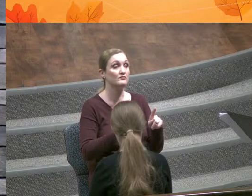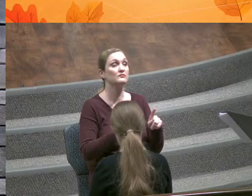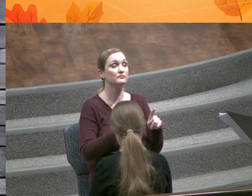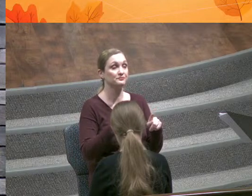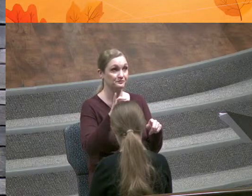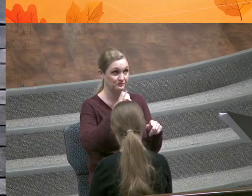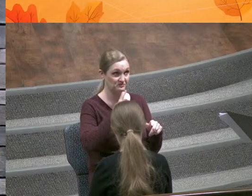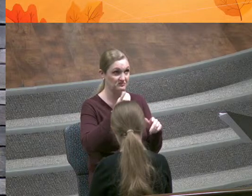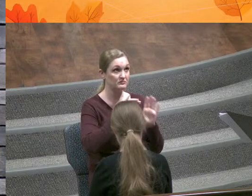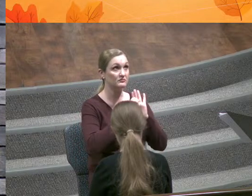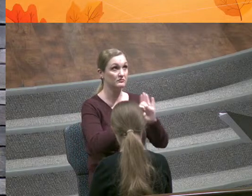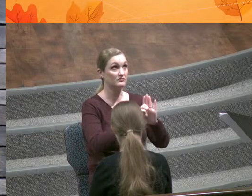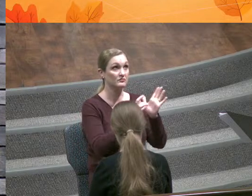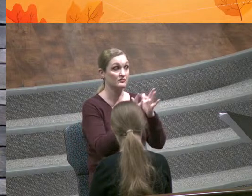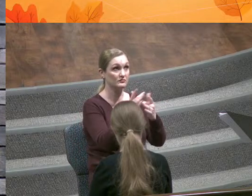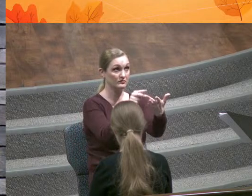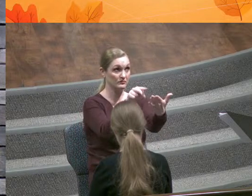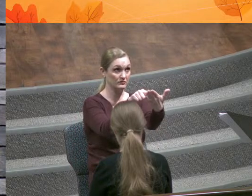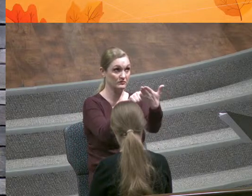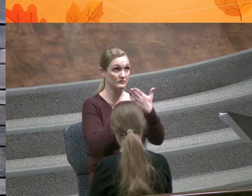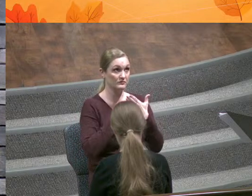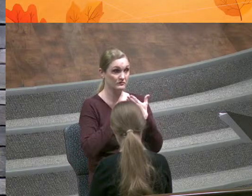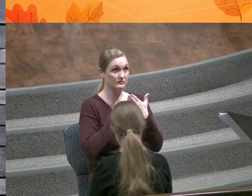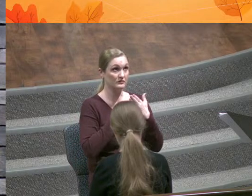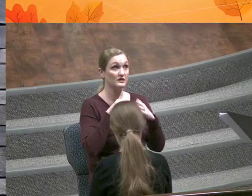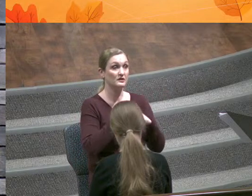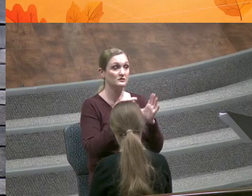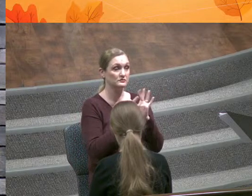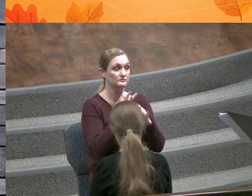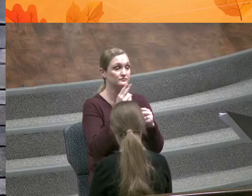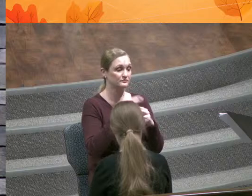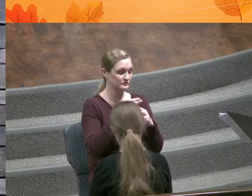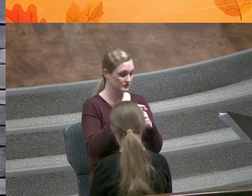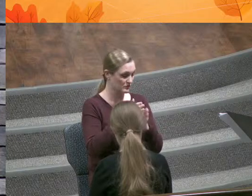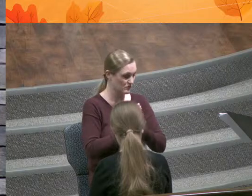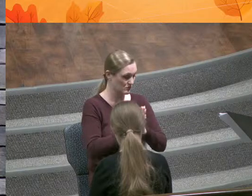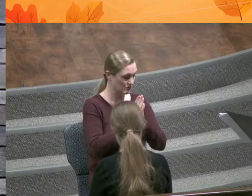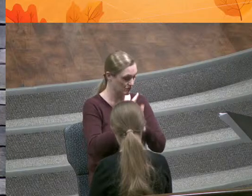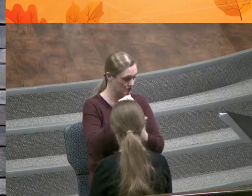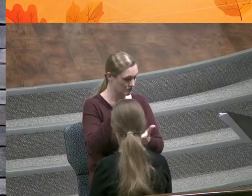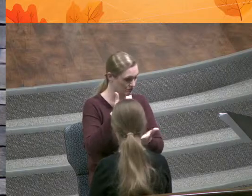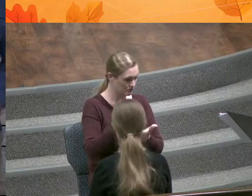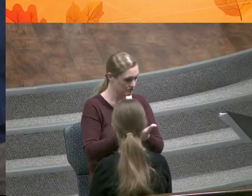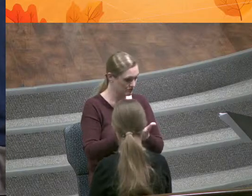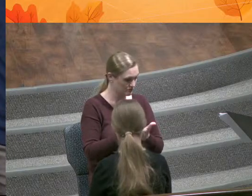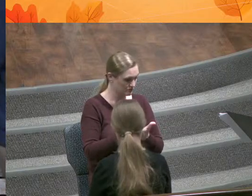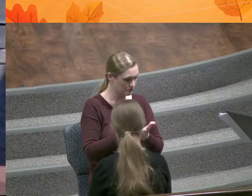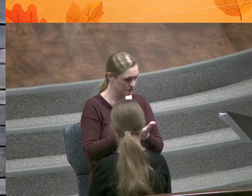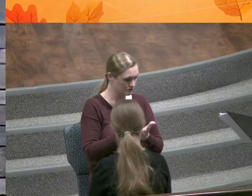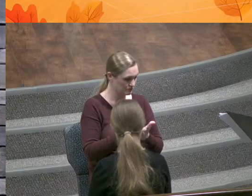example that Jesus gave us. And it's in his name that we pray. Amen.